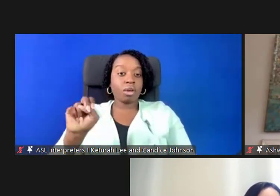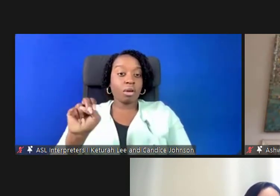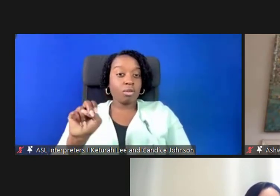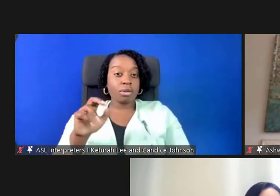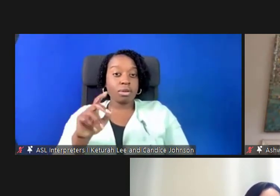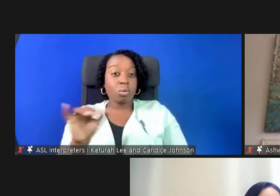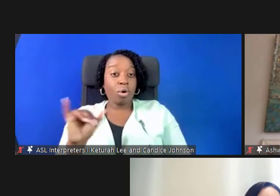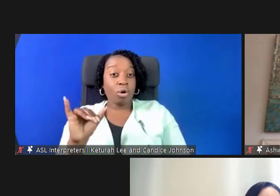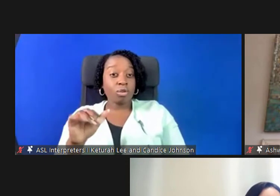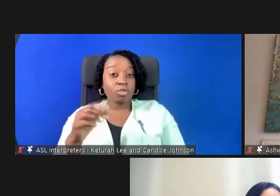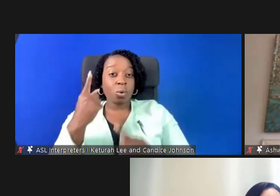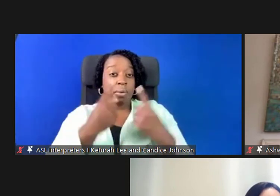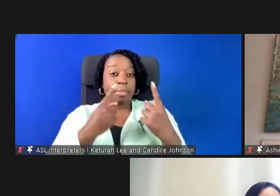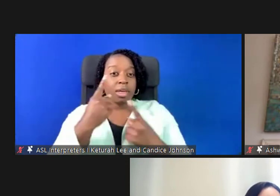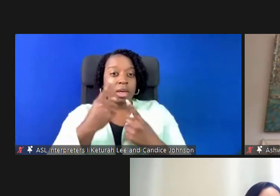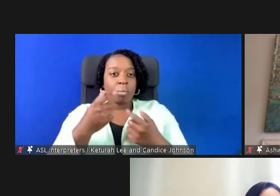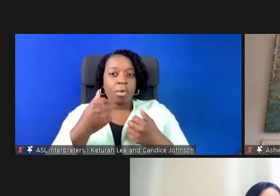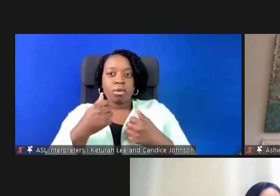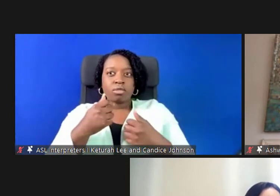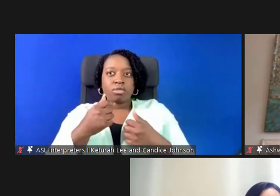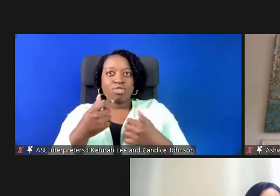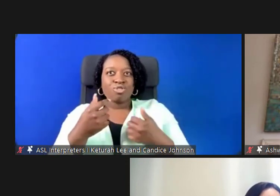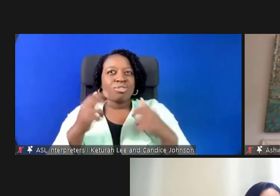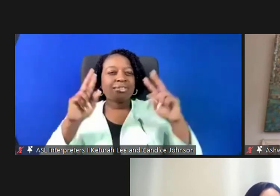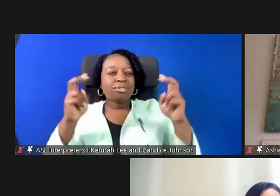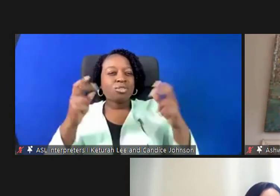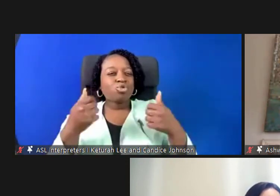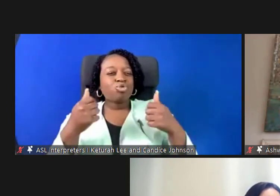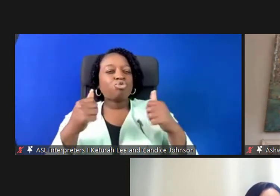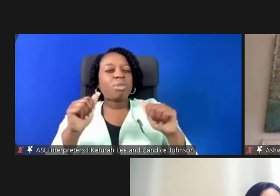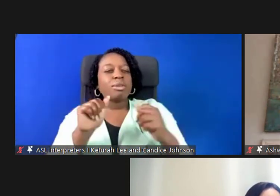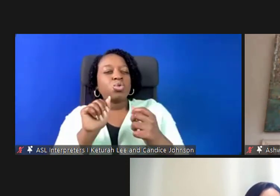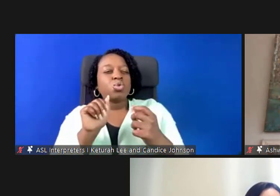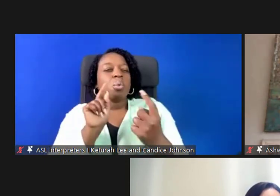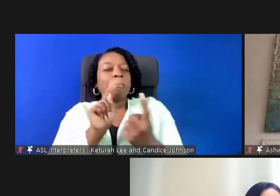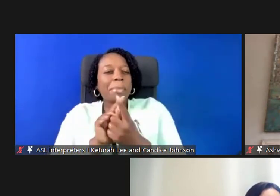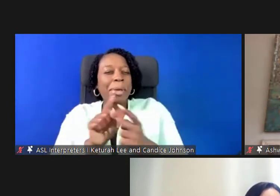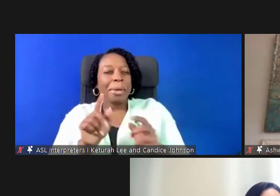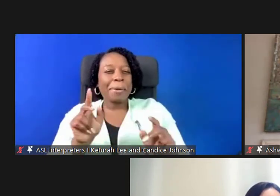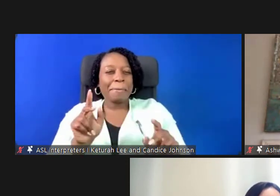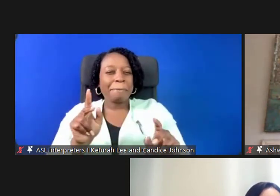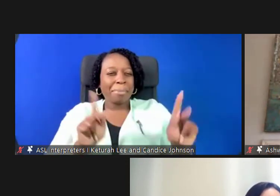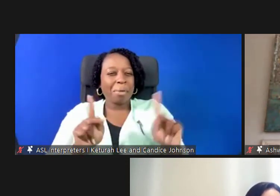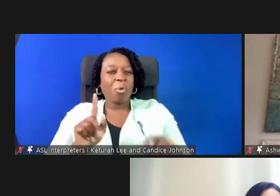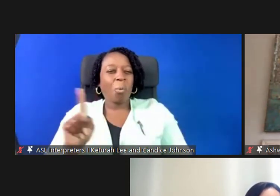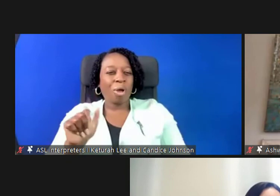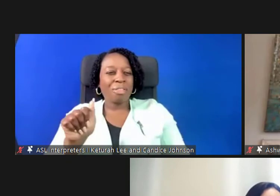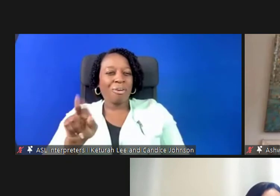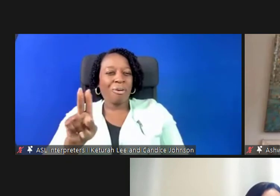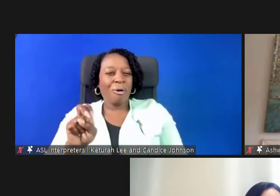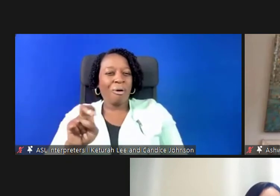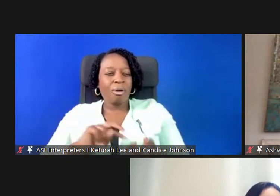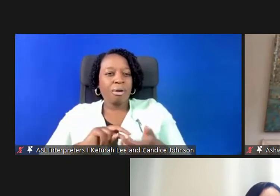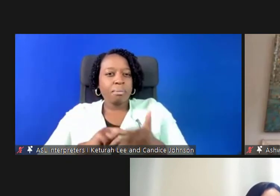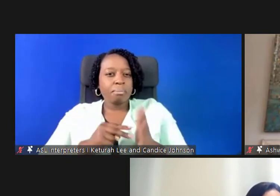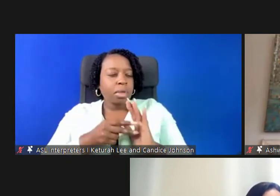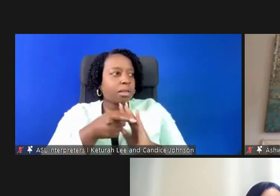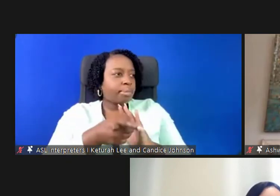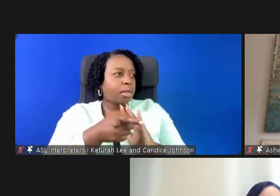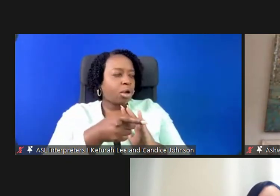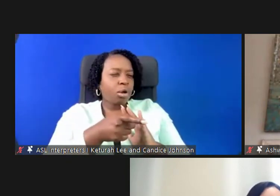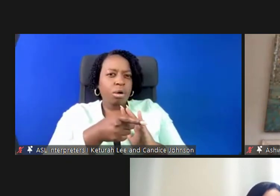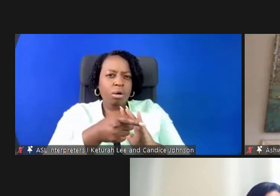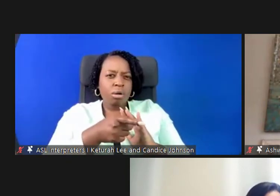lived experience, trying to understand a little bit more about choices that people are making in the pandemic around